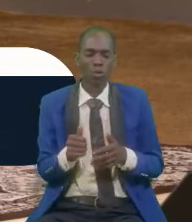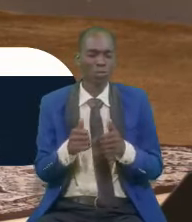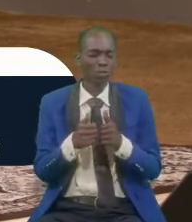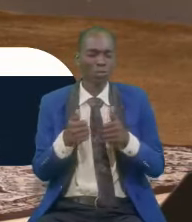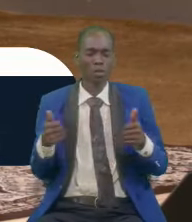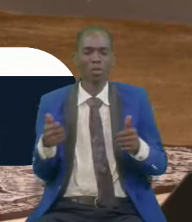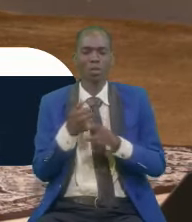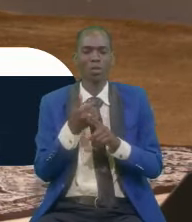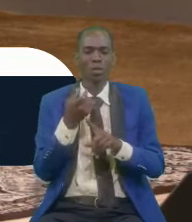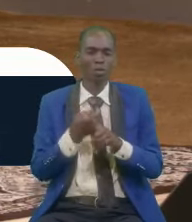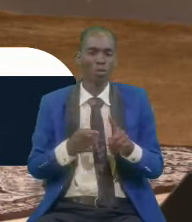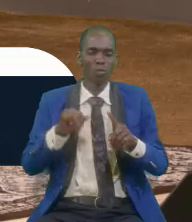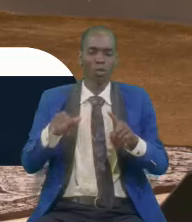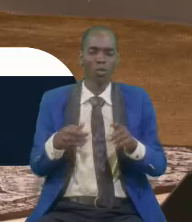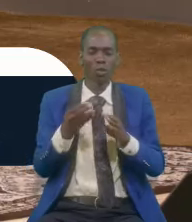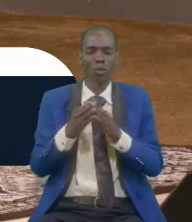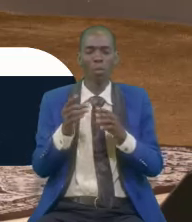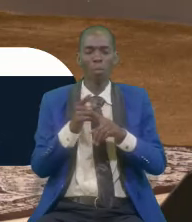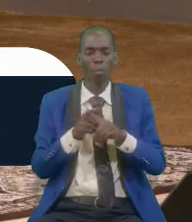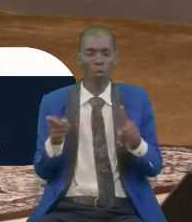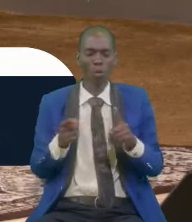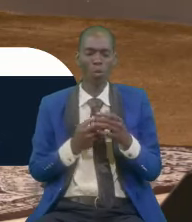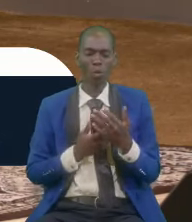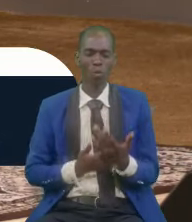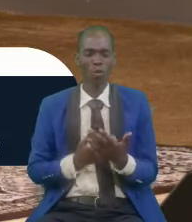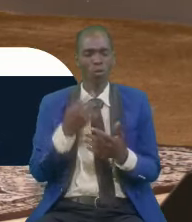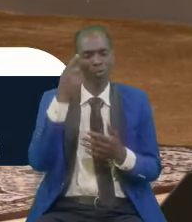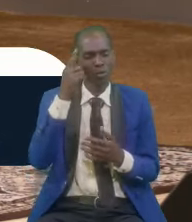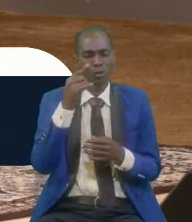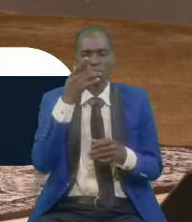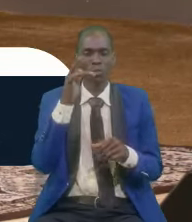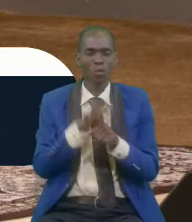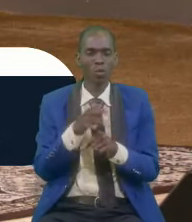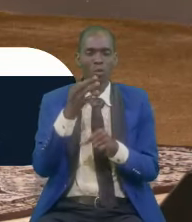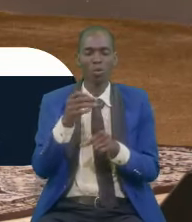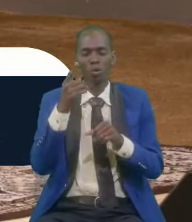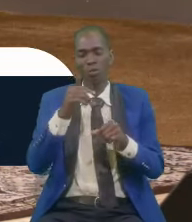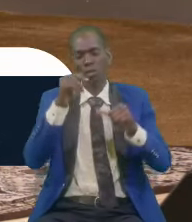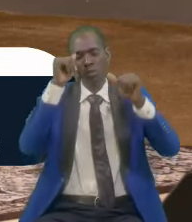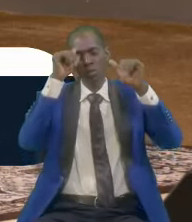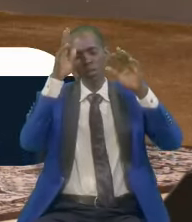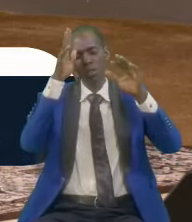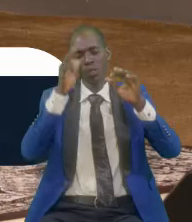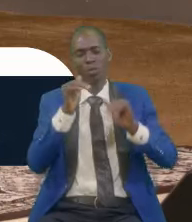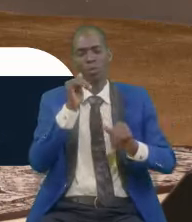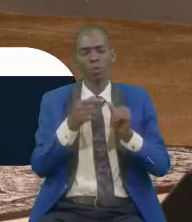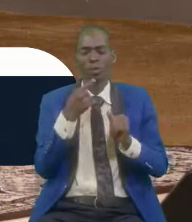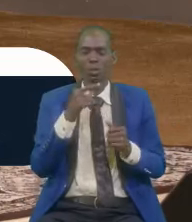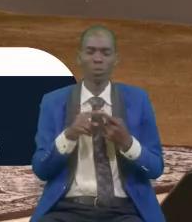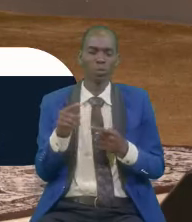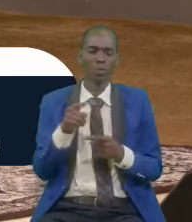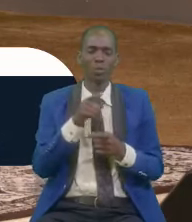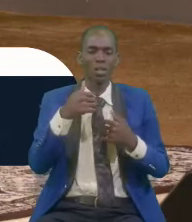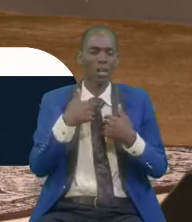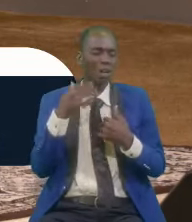but wait for the promise of the Father, which saith he, ye have heard of